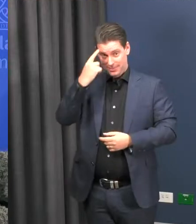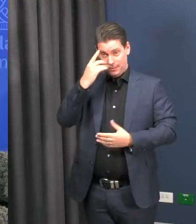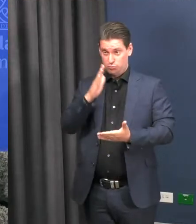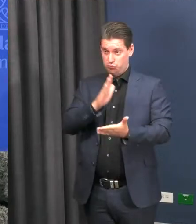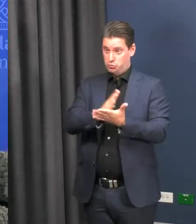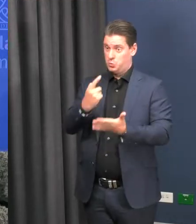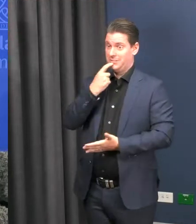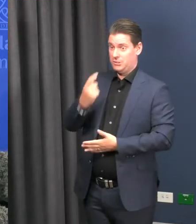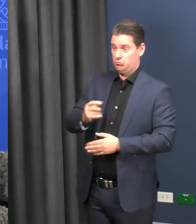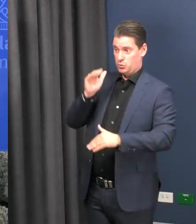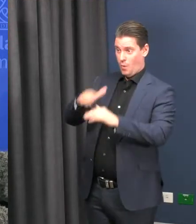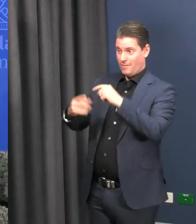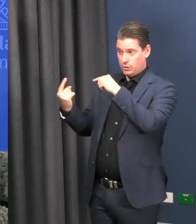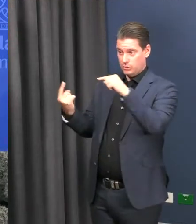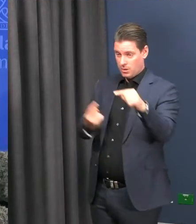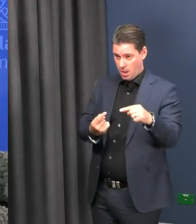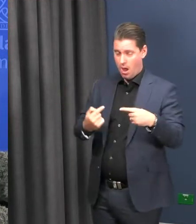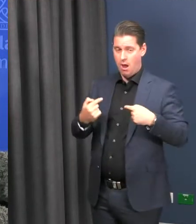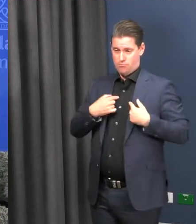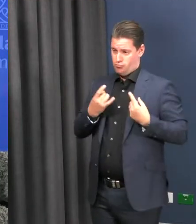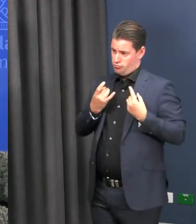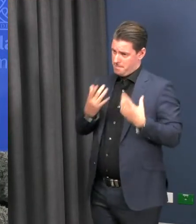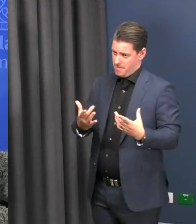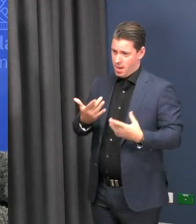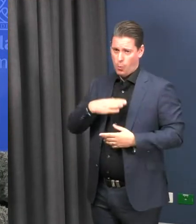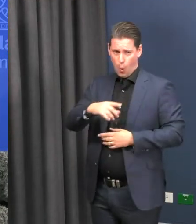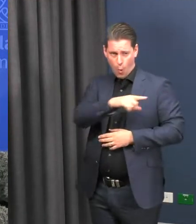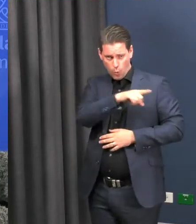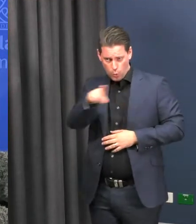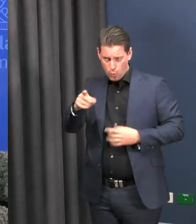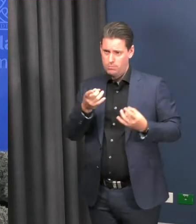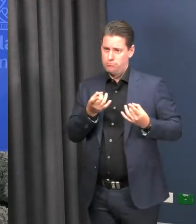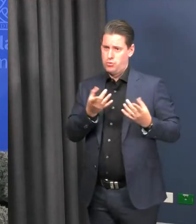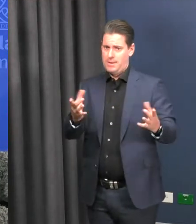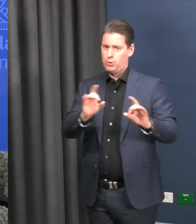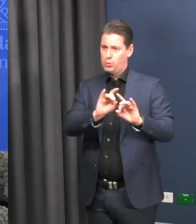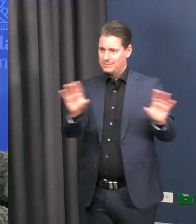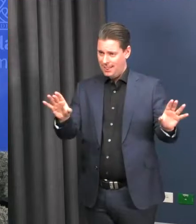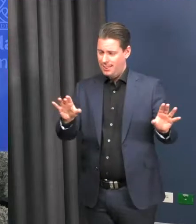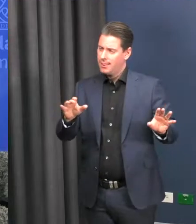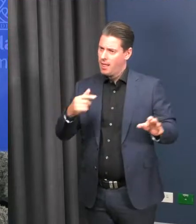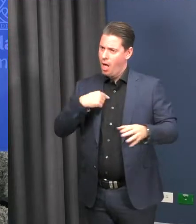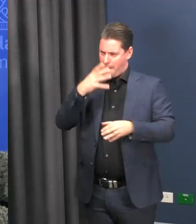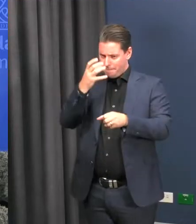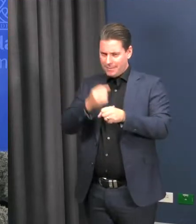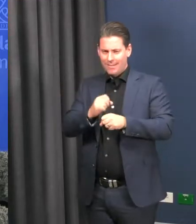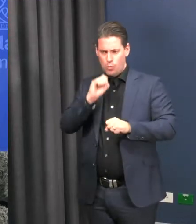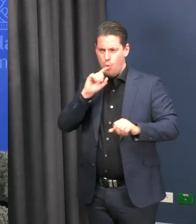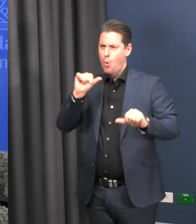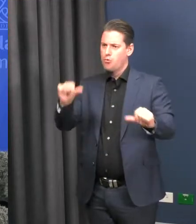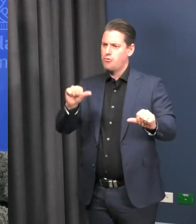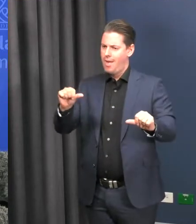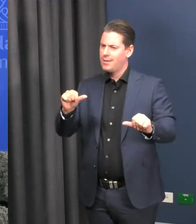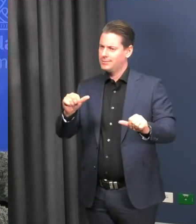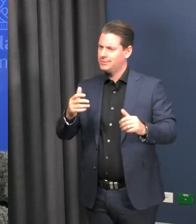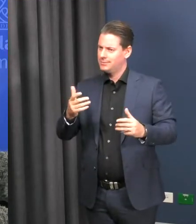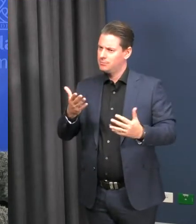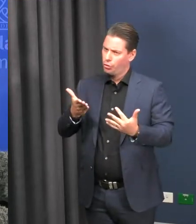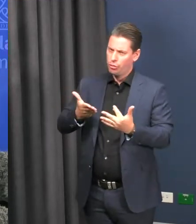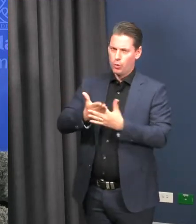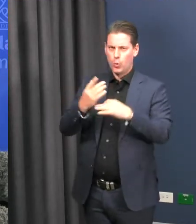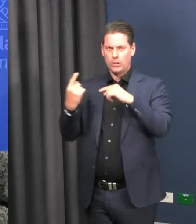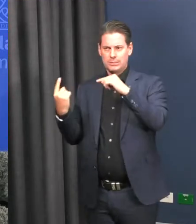to be ready as well. And if you are, I have every faith that Queenslanders will get through this. I've seen these events at the other end of the